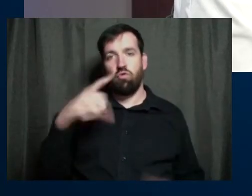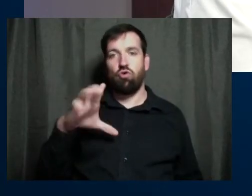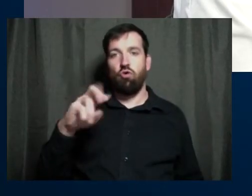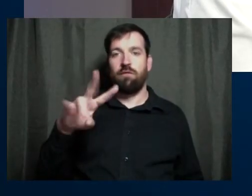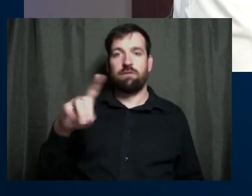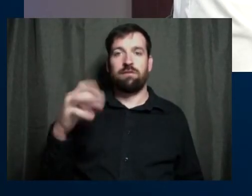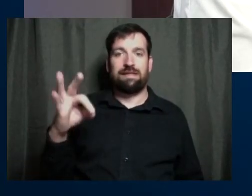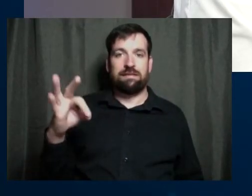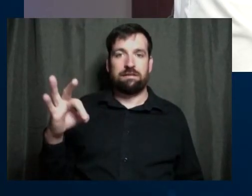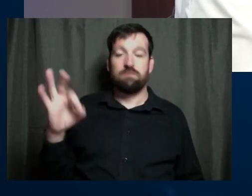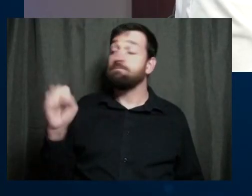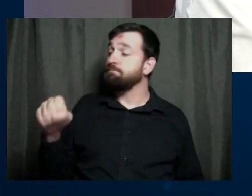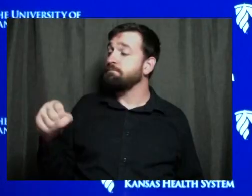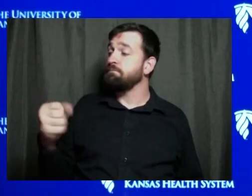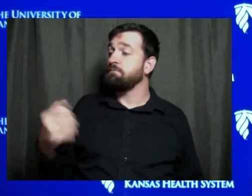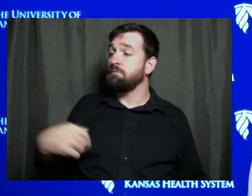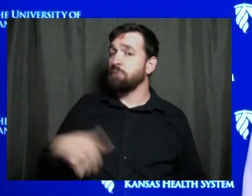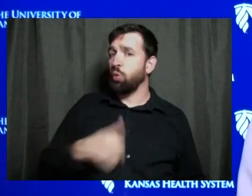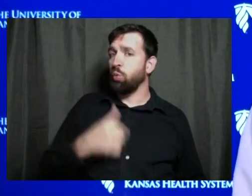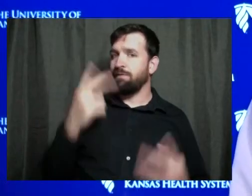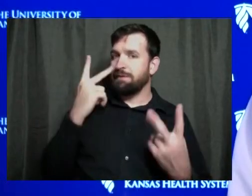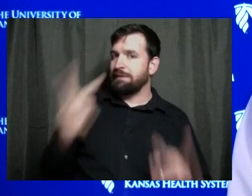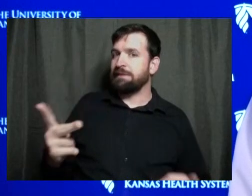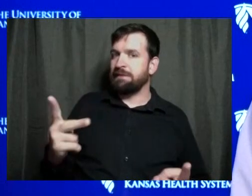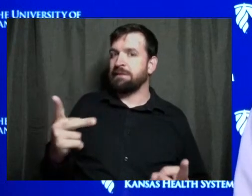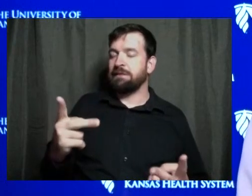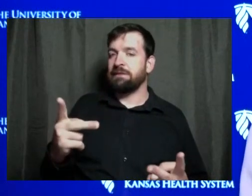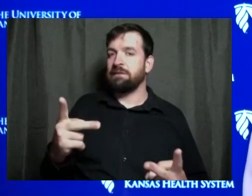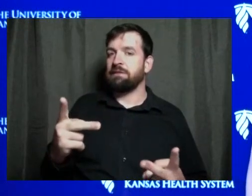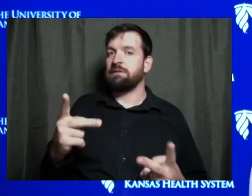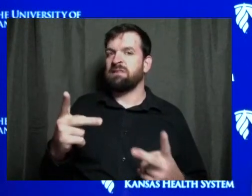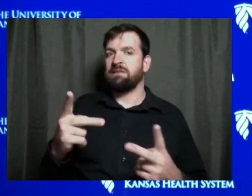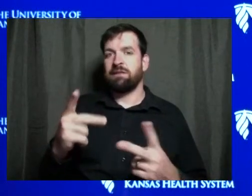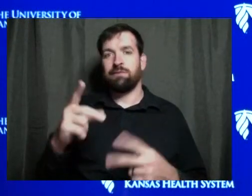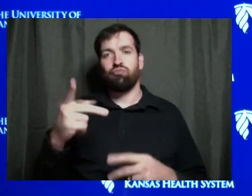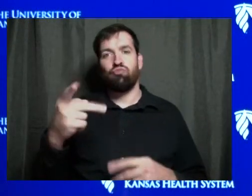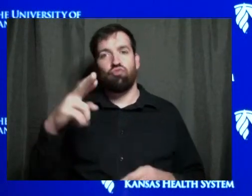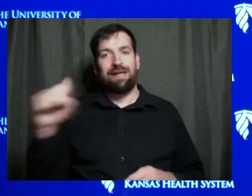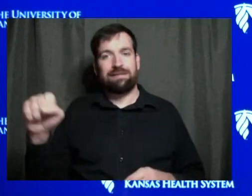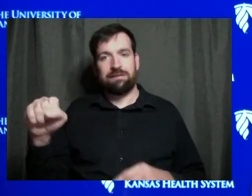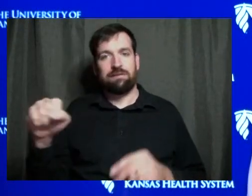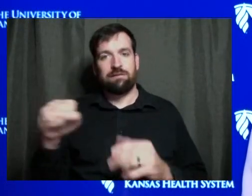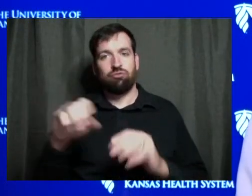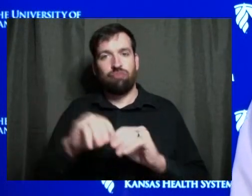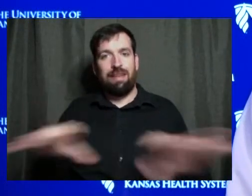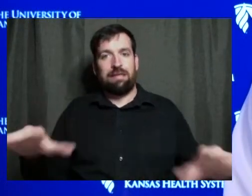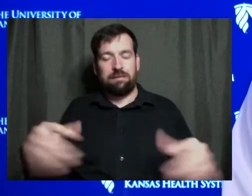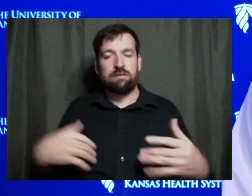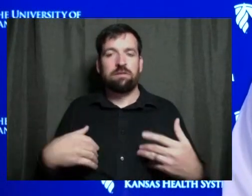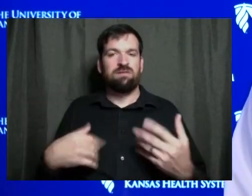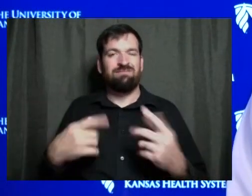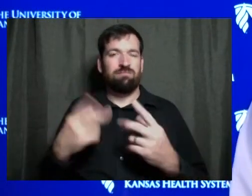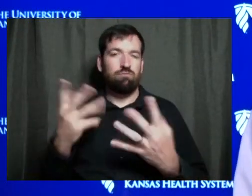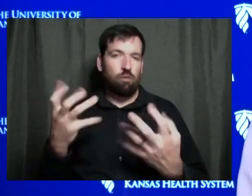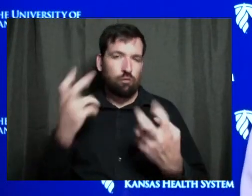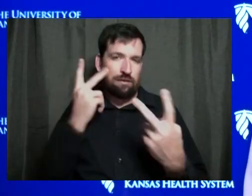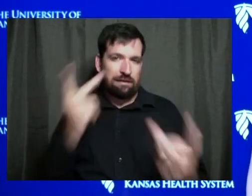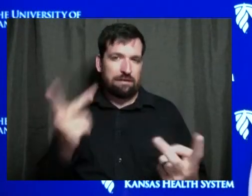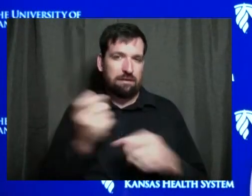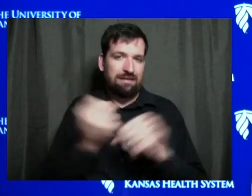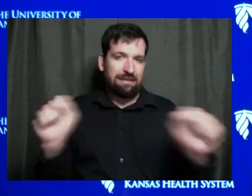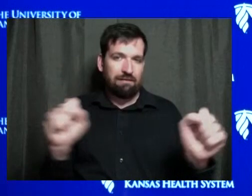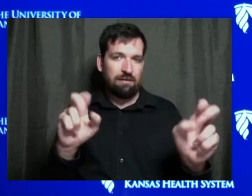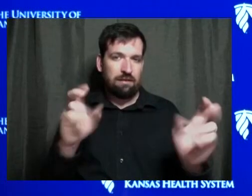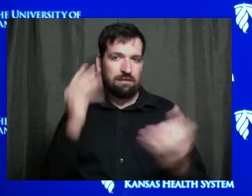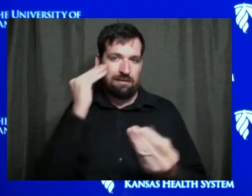to, we've seen the press release, would certainly like to see the data itself, especially the safety data. But just understand, this still is not going to